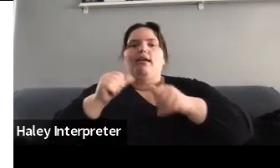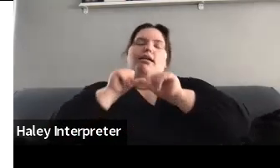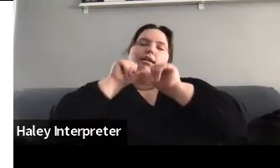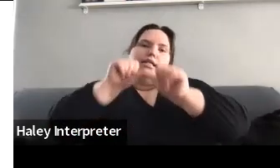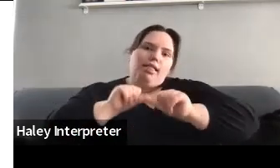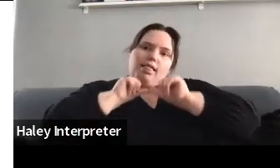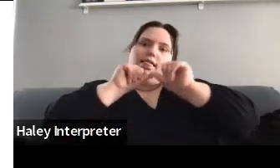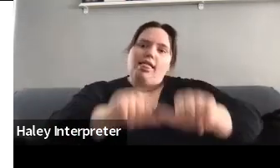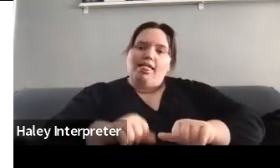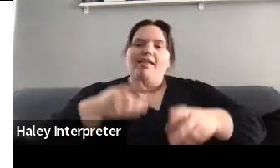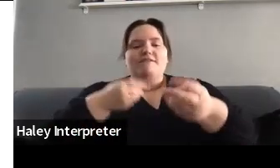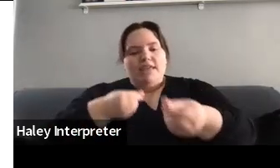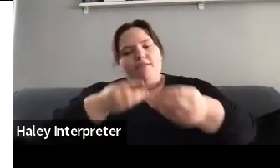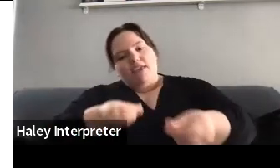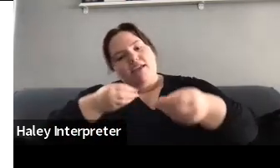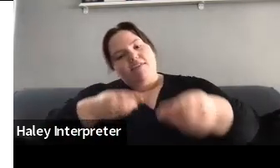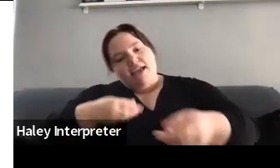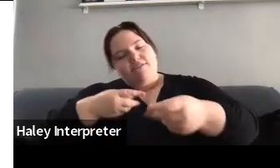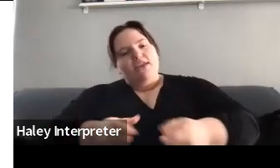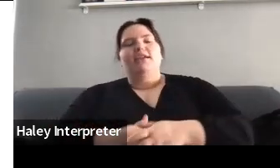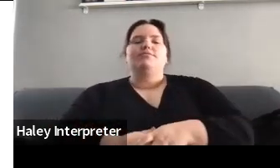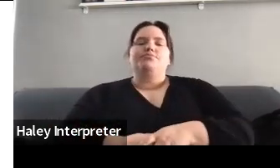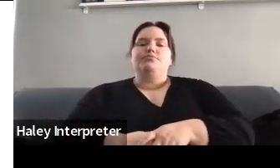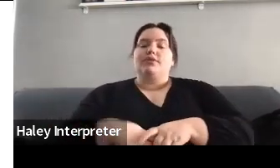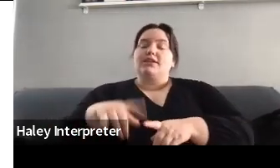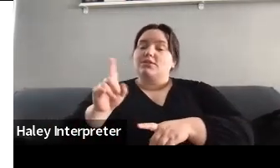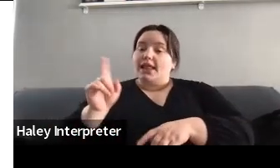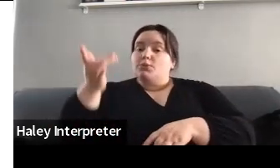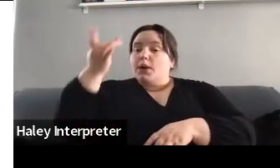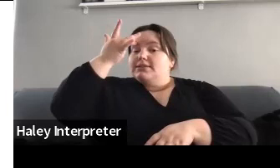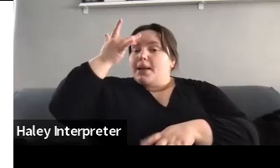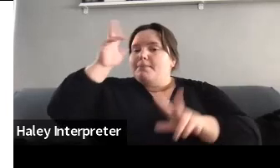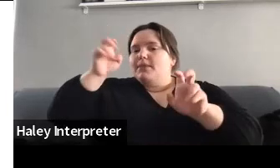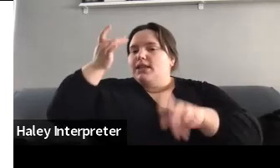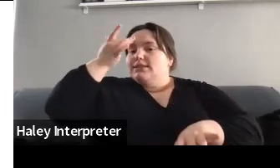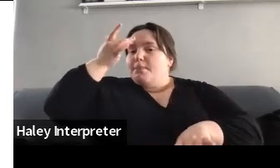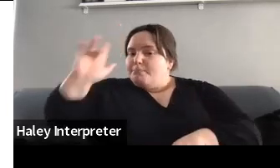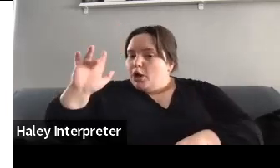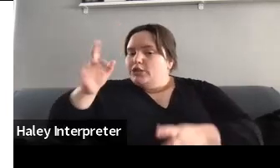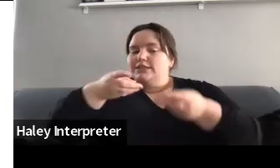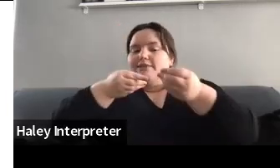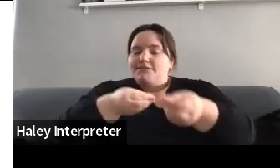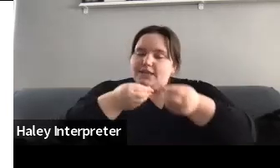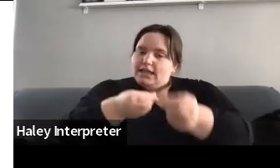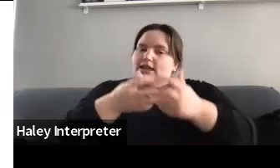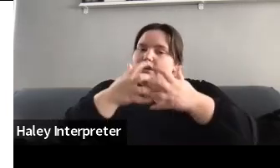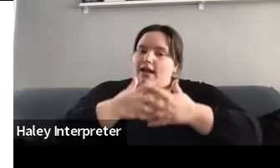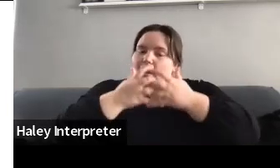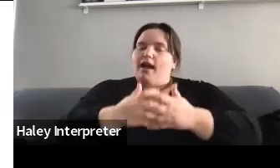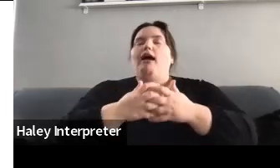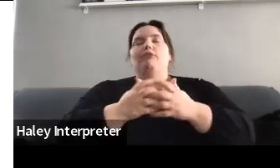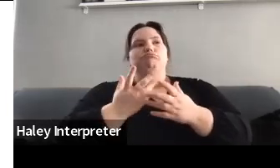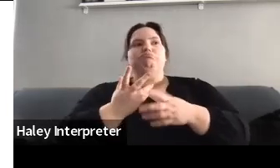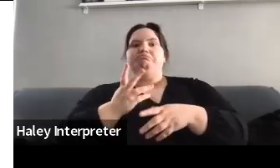Um, so that is where smart feeders are starting to come into play, and um, these are